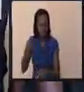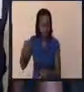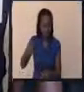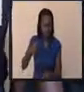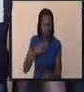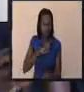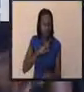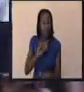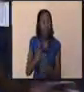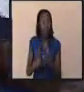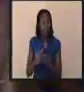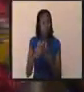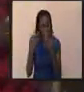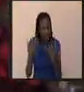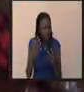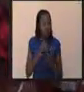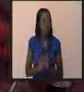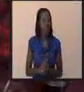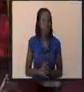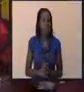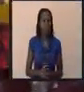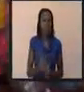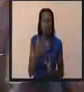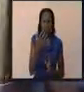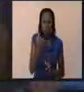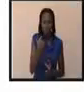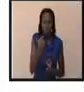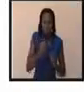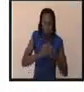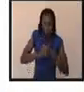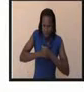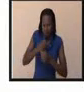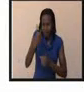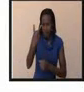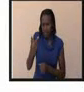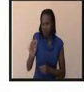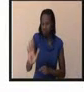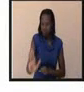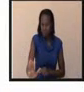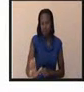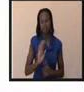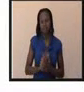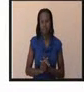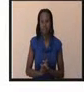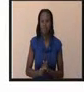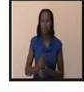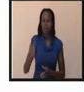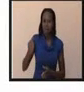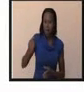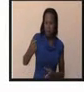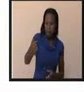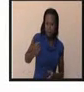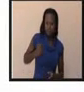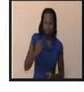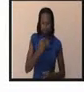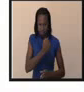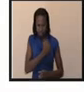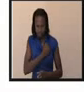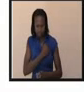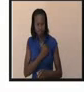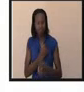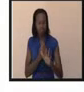boy. What happens is this. Here are two parents, mommy and daddy. Okay,